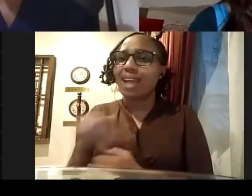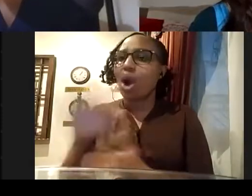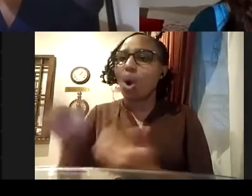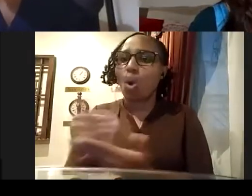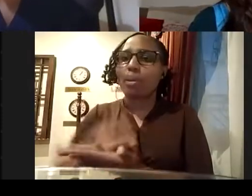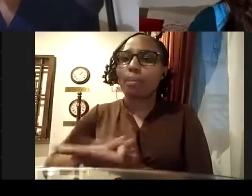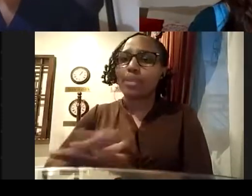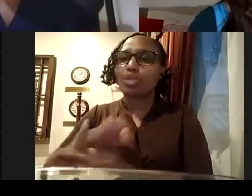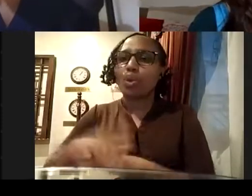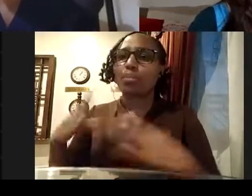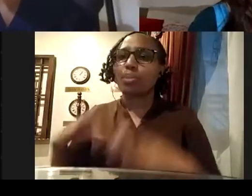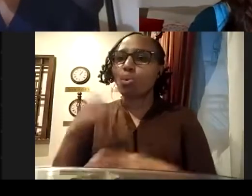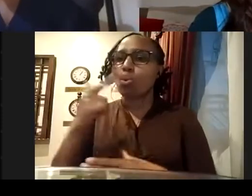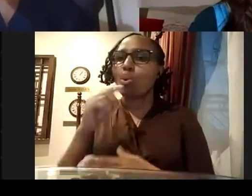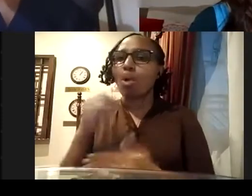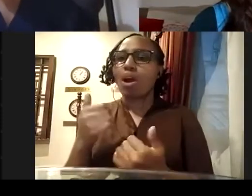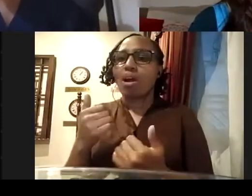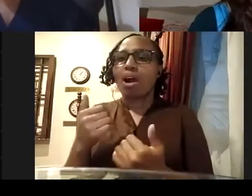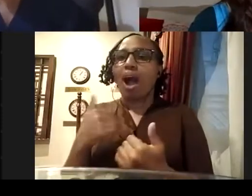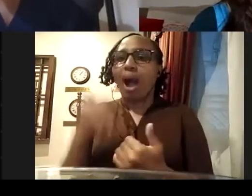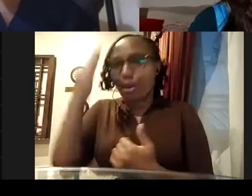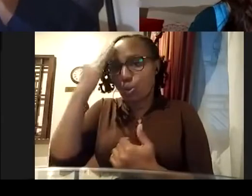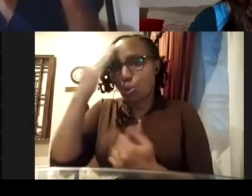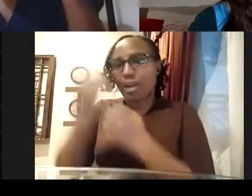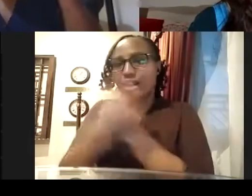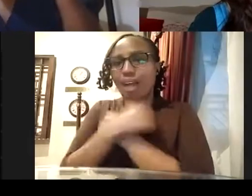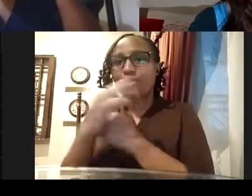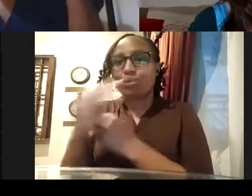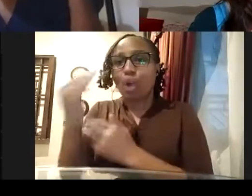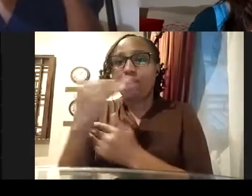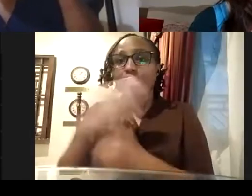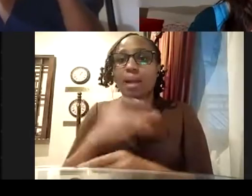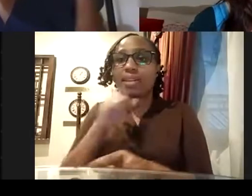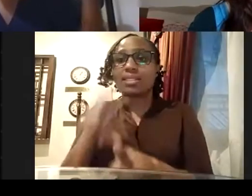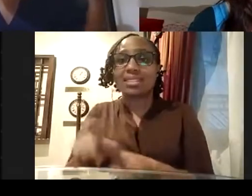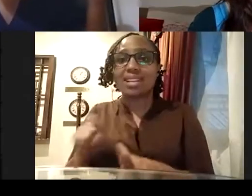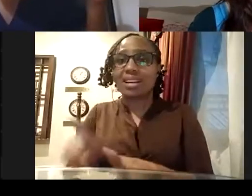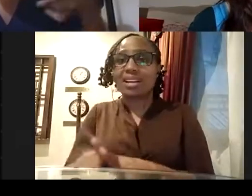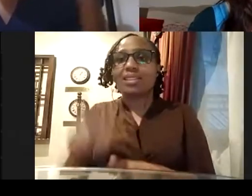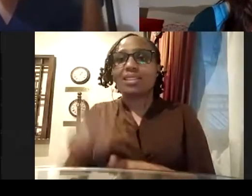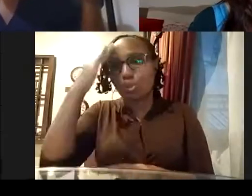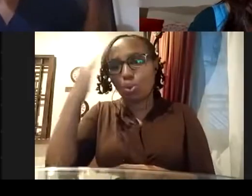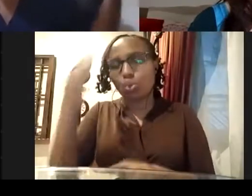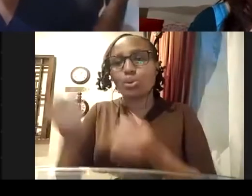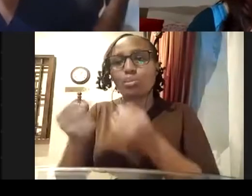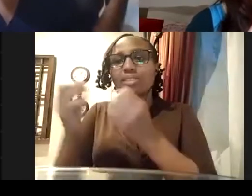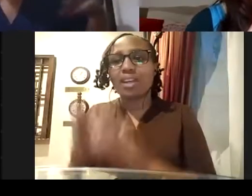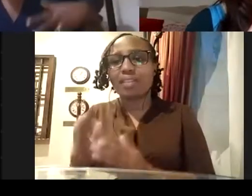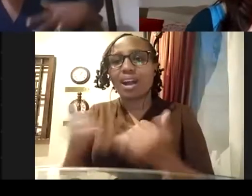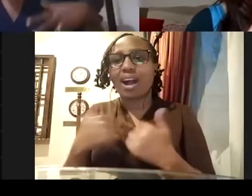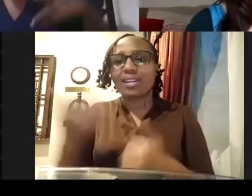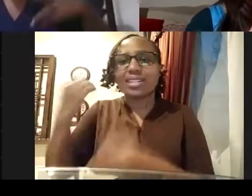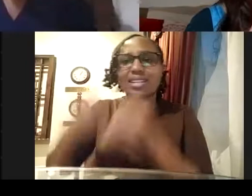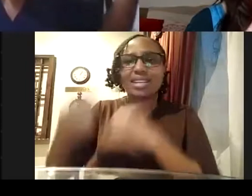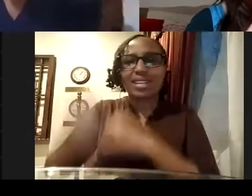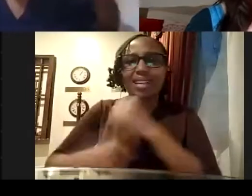people who I know and love. If you ask my siblings, they'll all think that Zuo used to be a driver my father had years ago. And I was like, actually, it's not